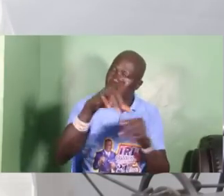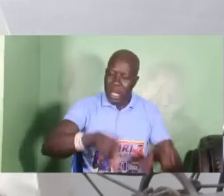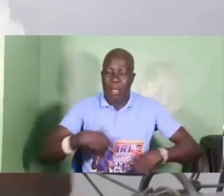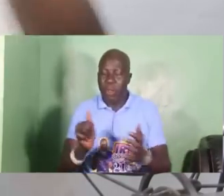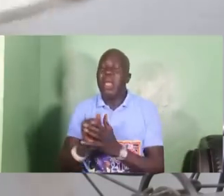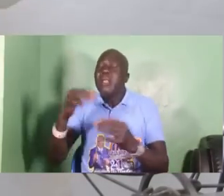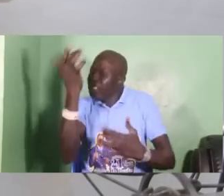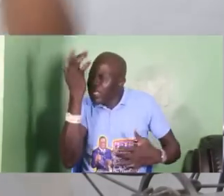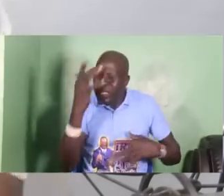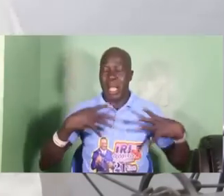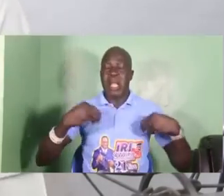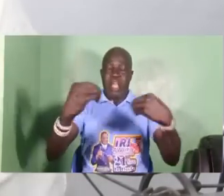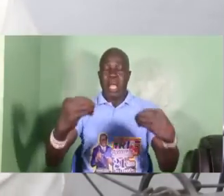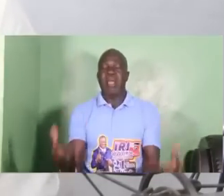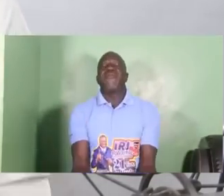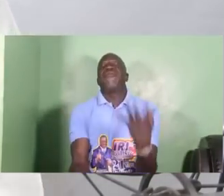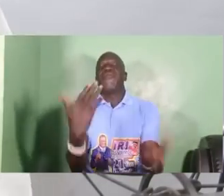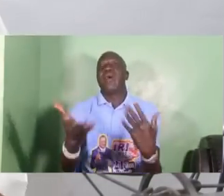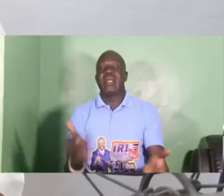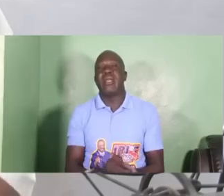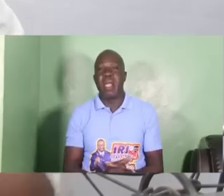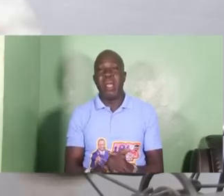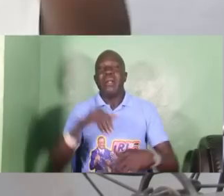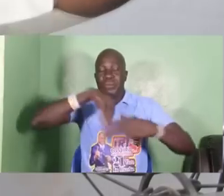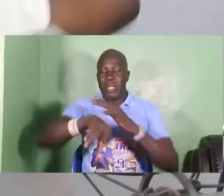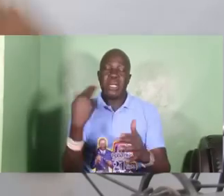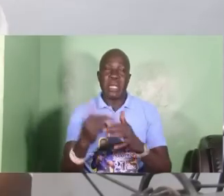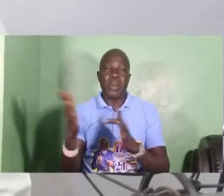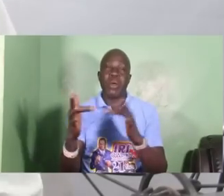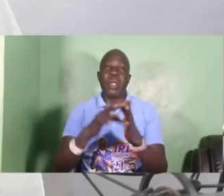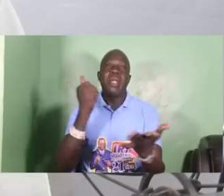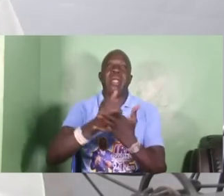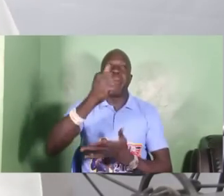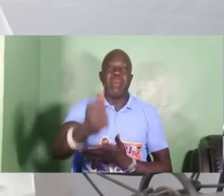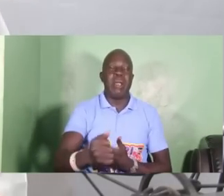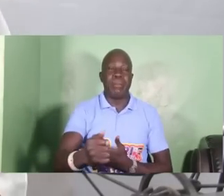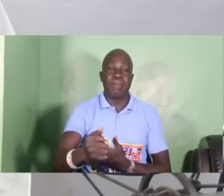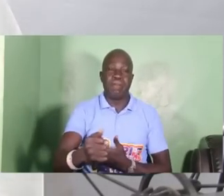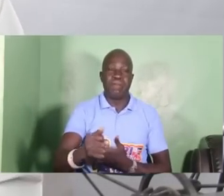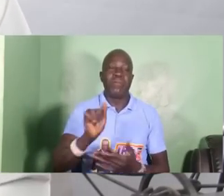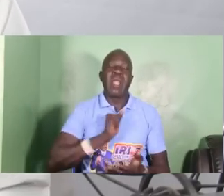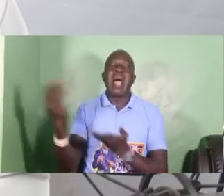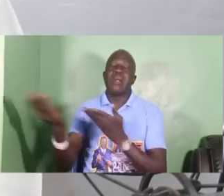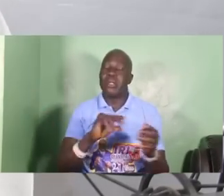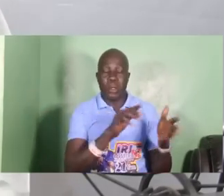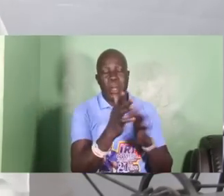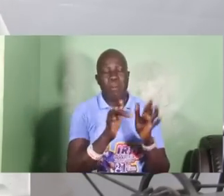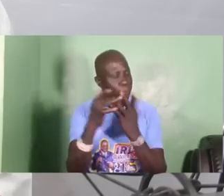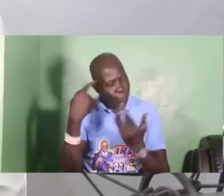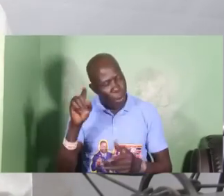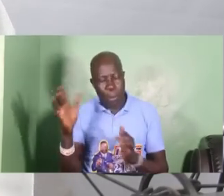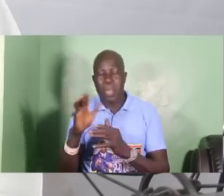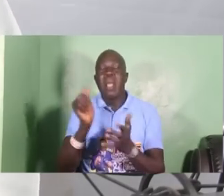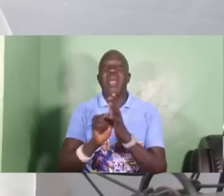your life. That sickness will be devoured by fire. You know, because Jesus Christ, read the Bible for